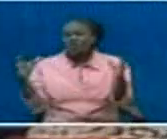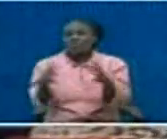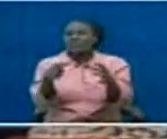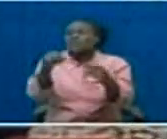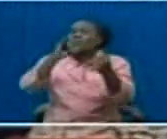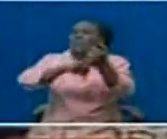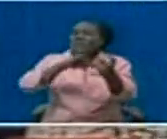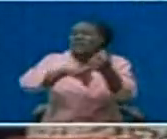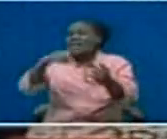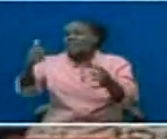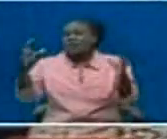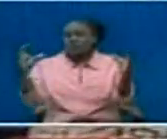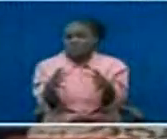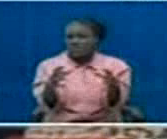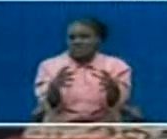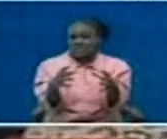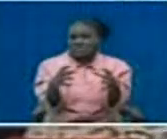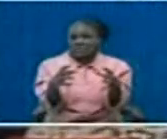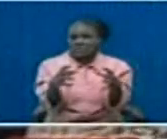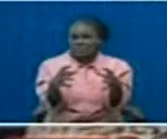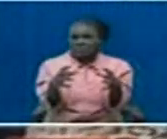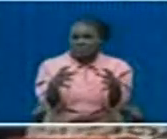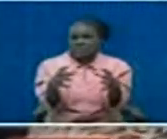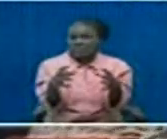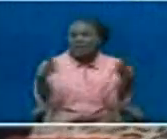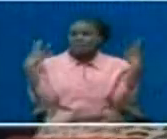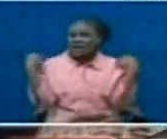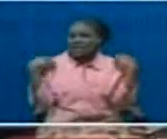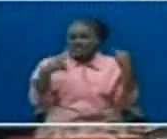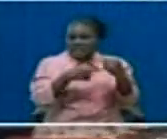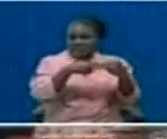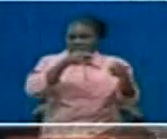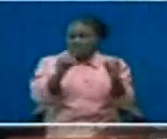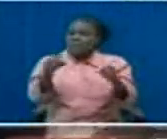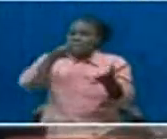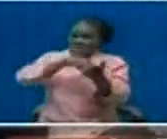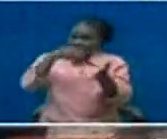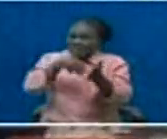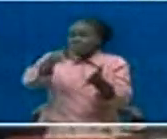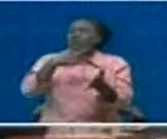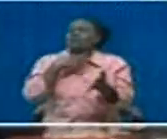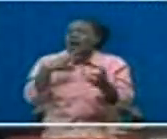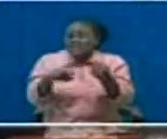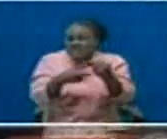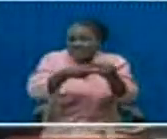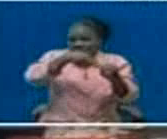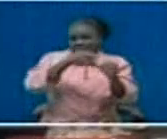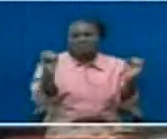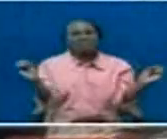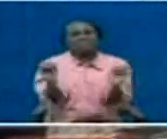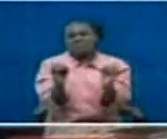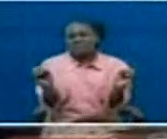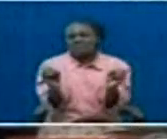from other communities which do not practice FGM. Mm. That means they also don't like girls who have undergone FGM. Correct. Yeah, they don't